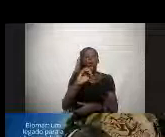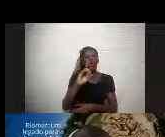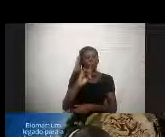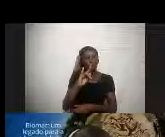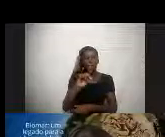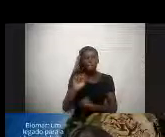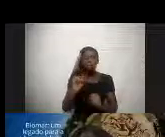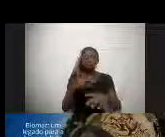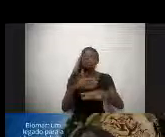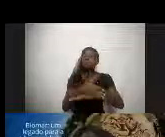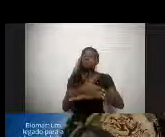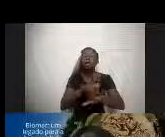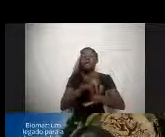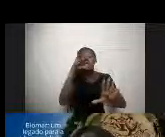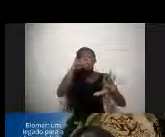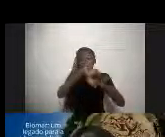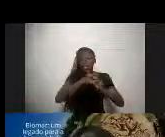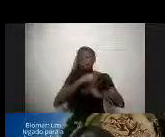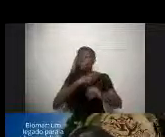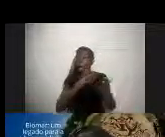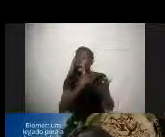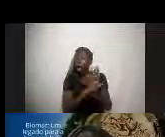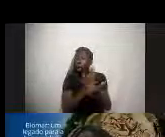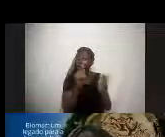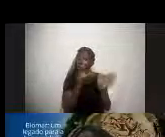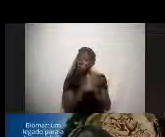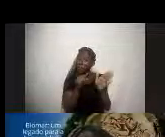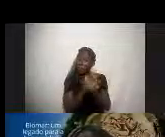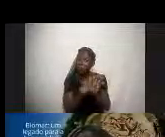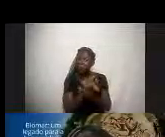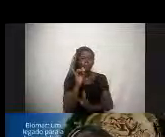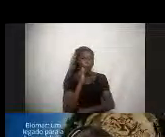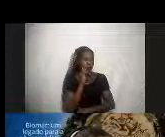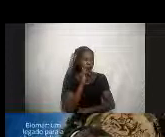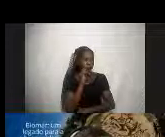can go in and we'll ask some questions. The first one is,